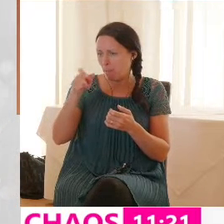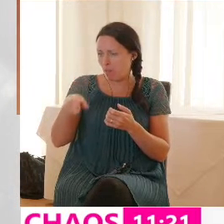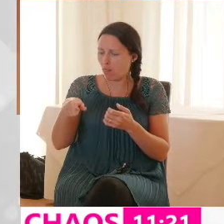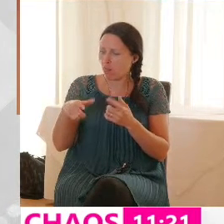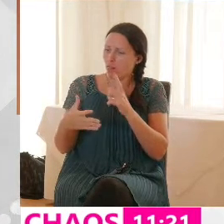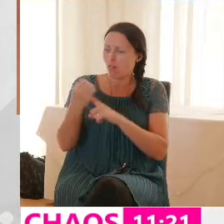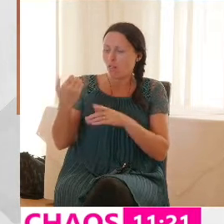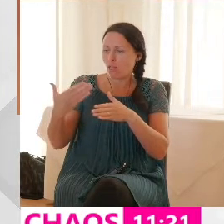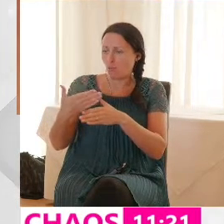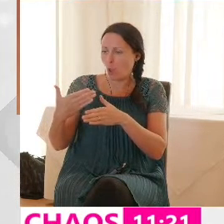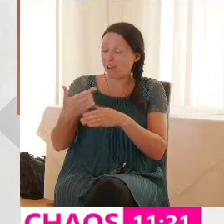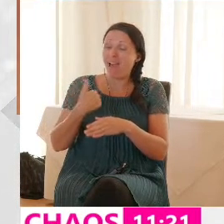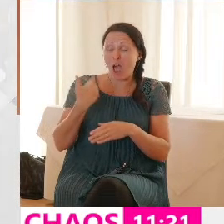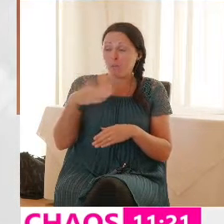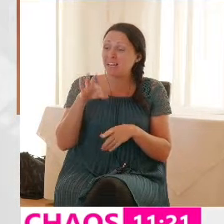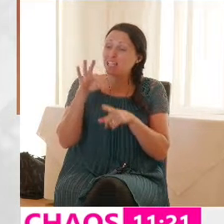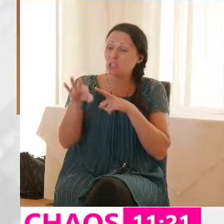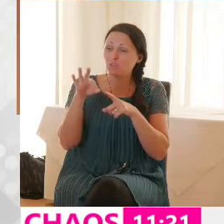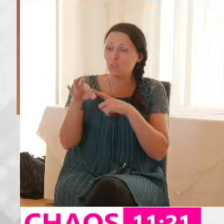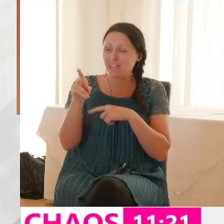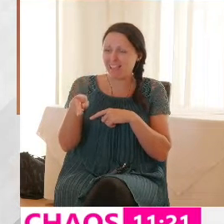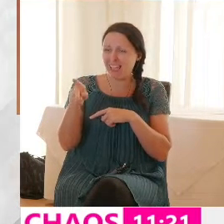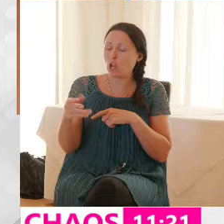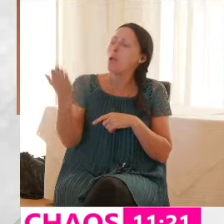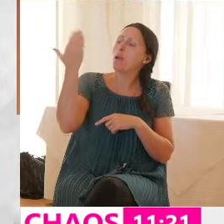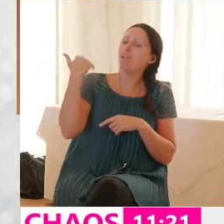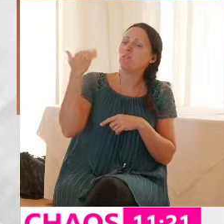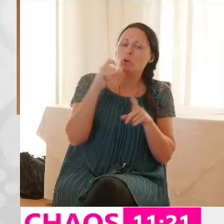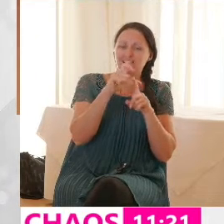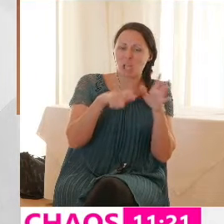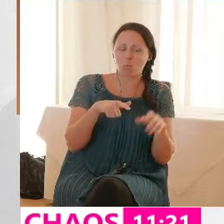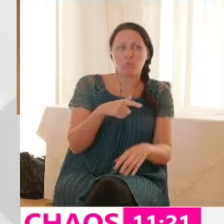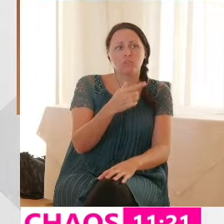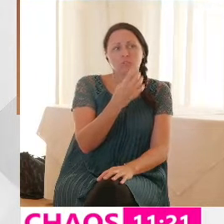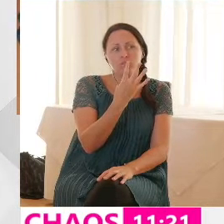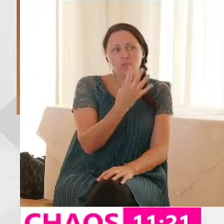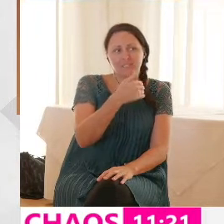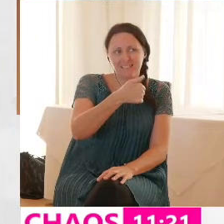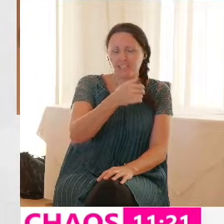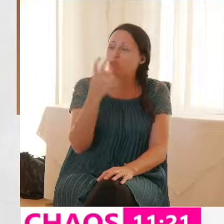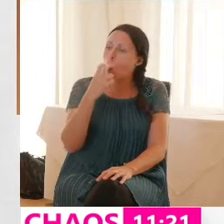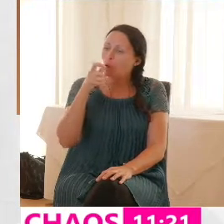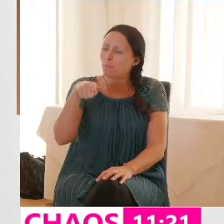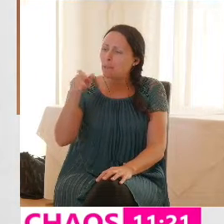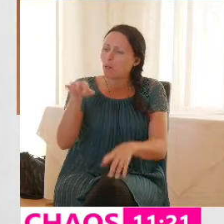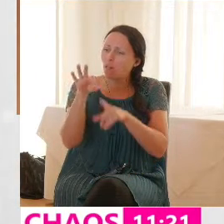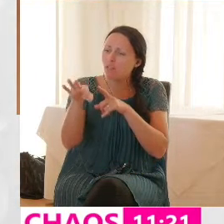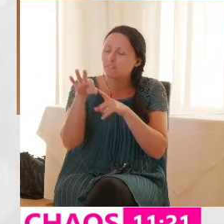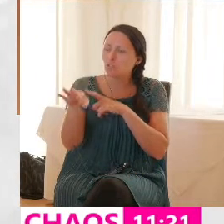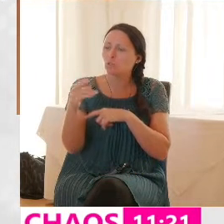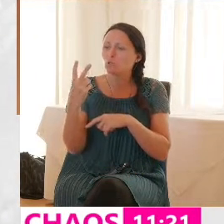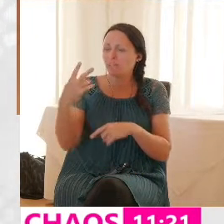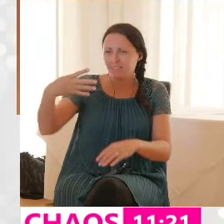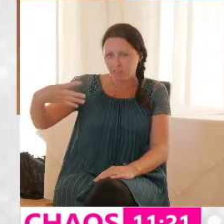did interviews again, like that time was 36 for disabled people, but for the older people, 29 with older people, SME owners,